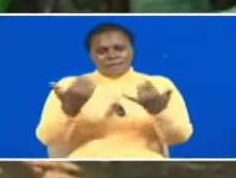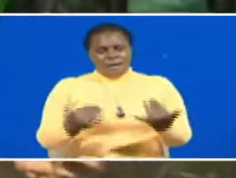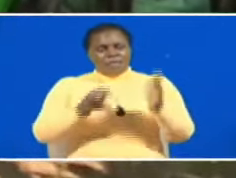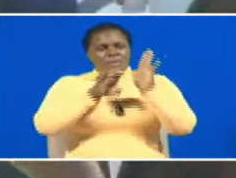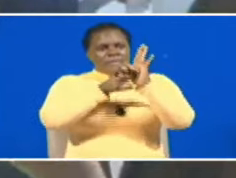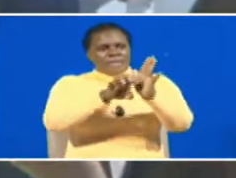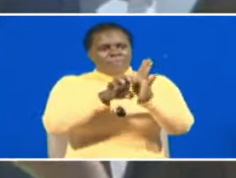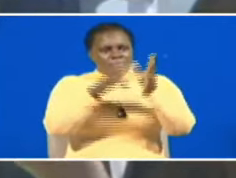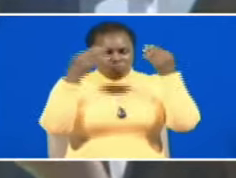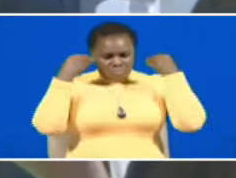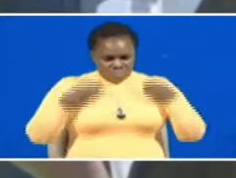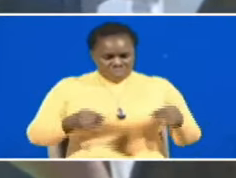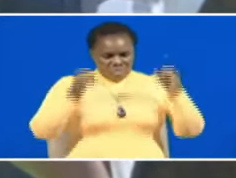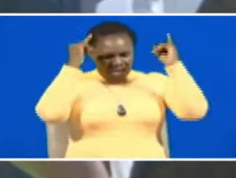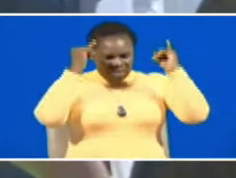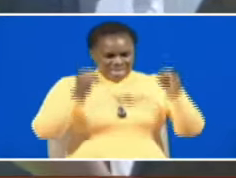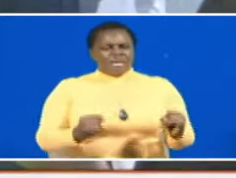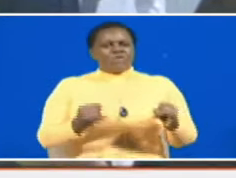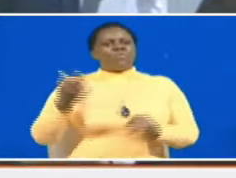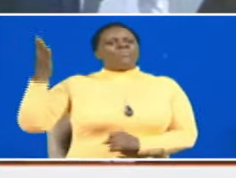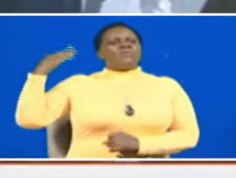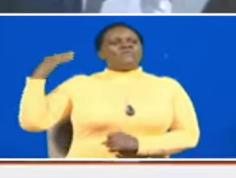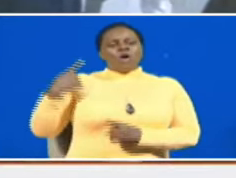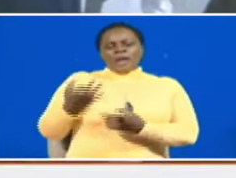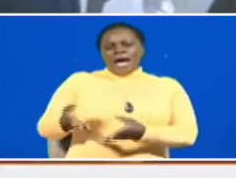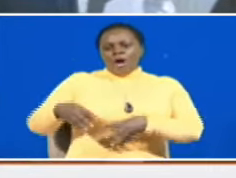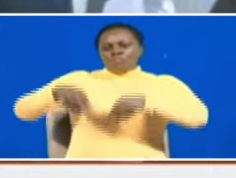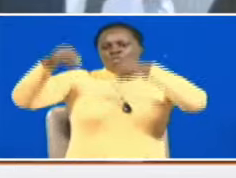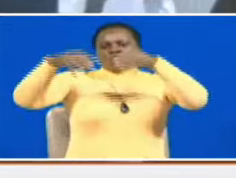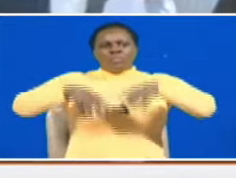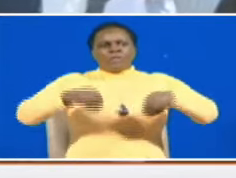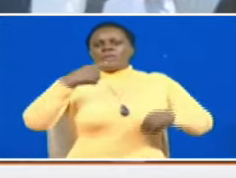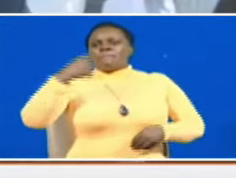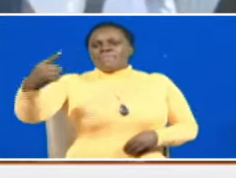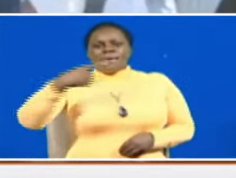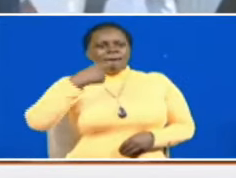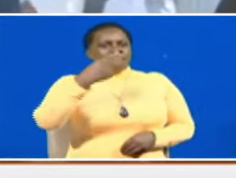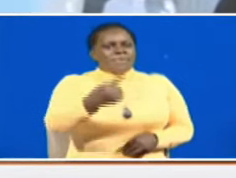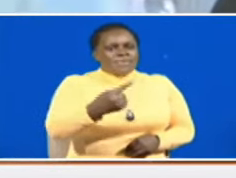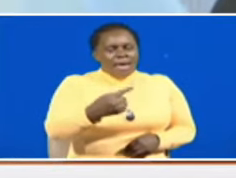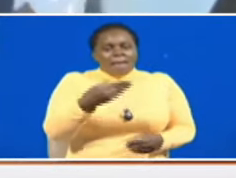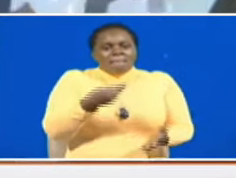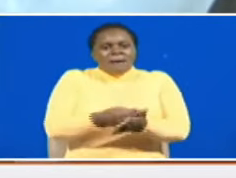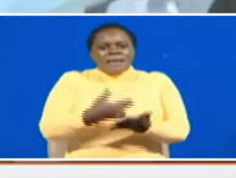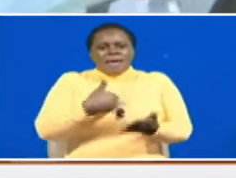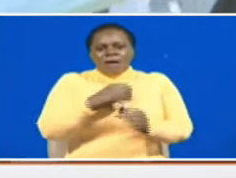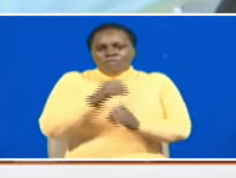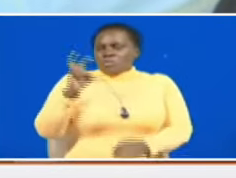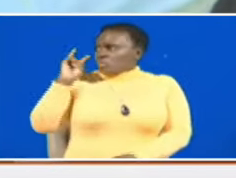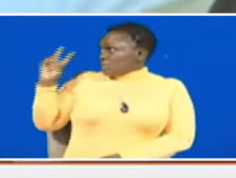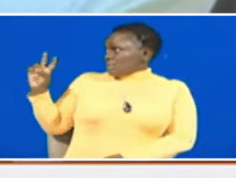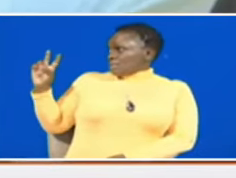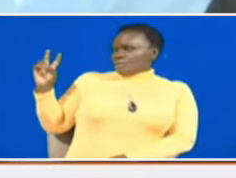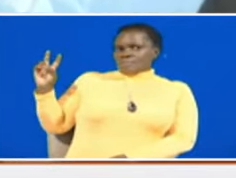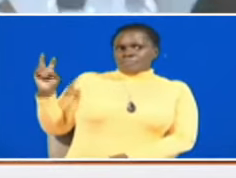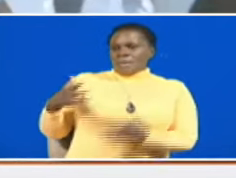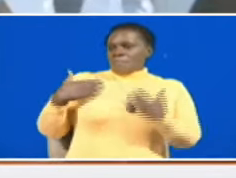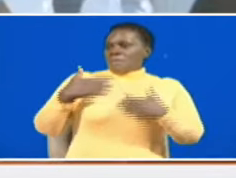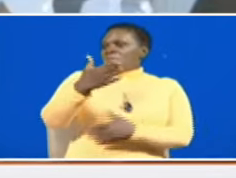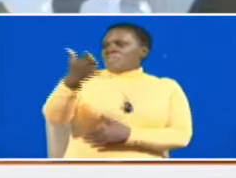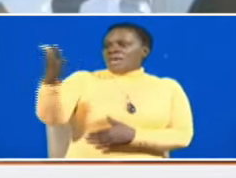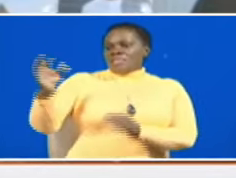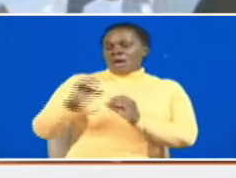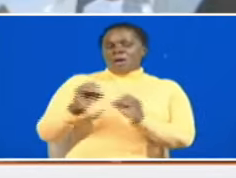wanavaa kanzu mpya, kila mtu amenunua mtumba ya shilingi 100 sahi. Hakuna pesa, si unaona nyinyi wenyewe angalia.